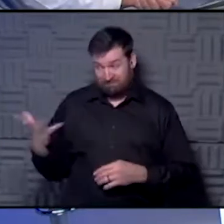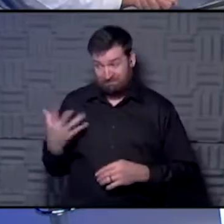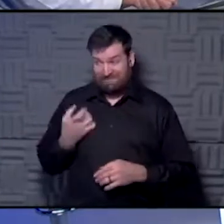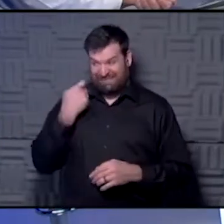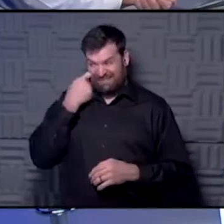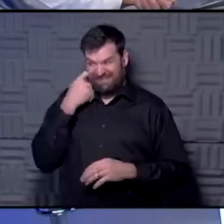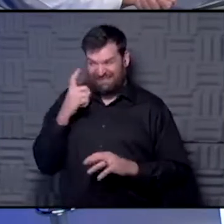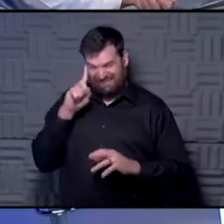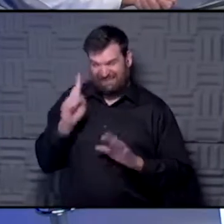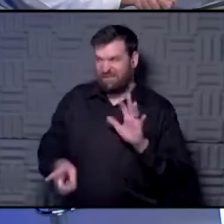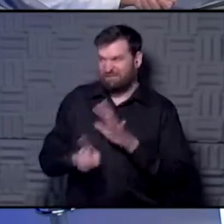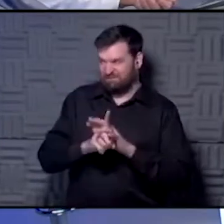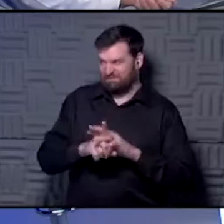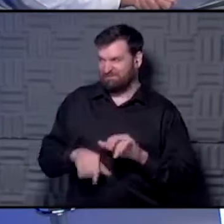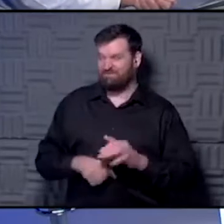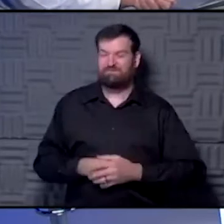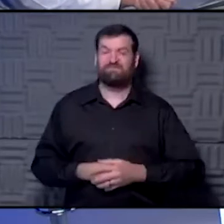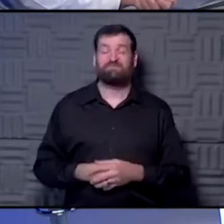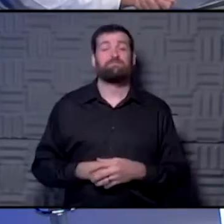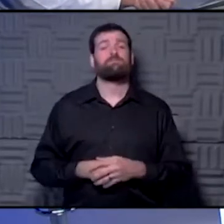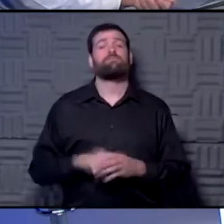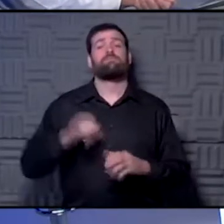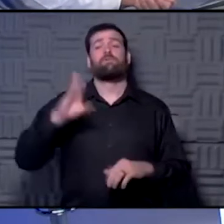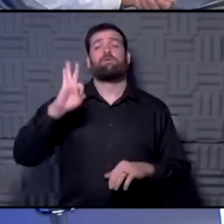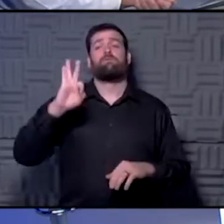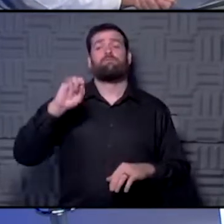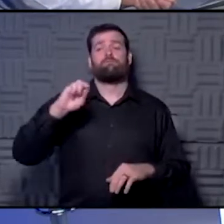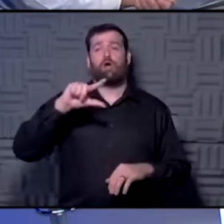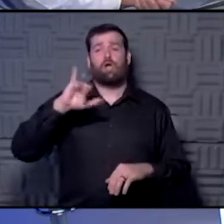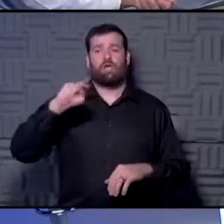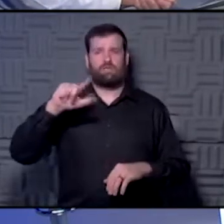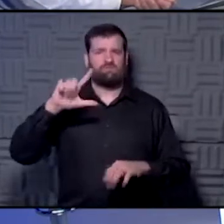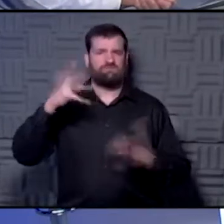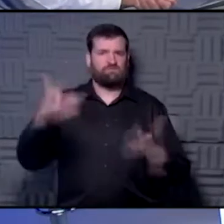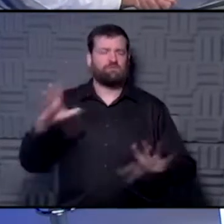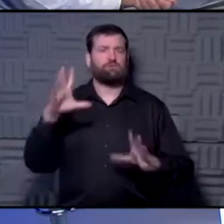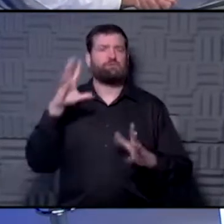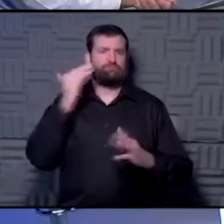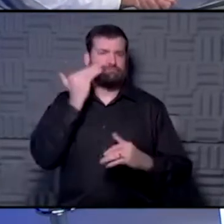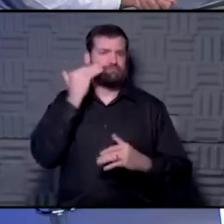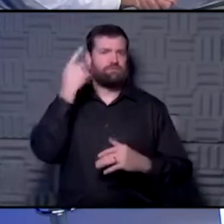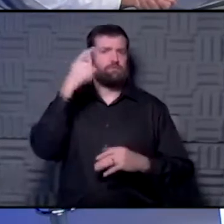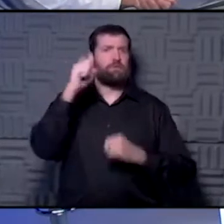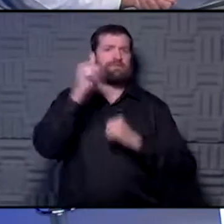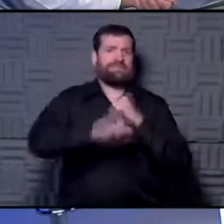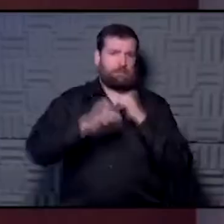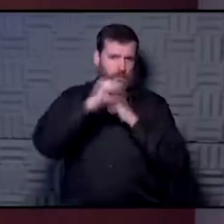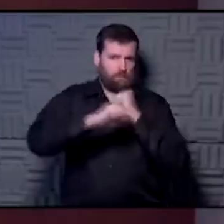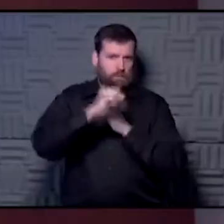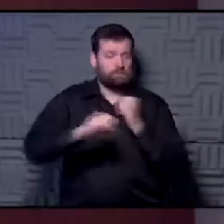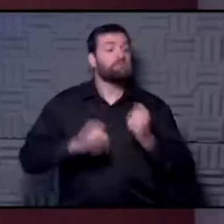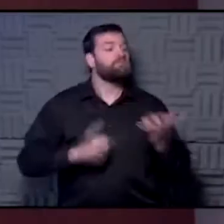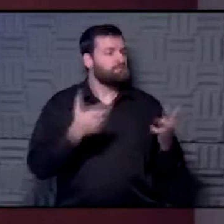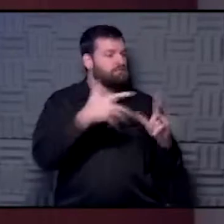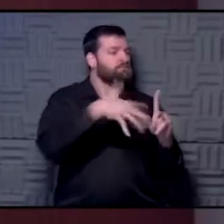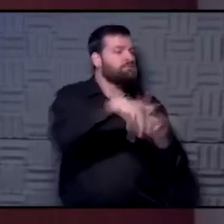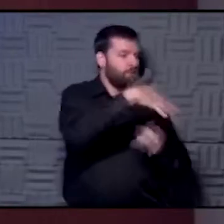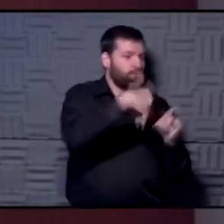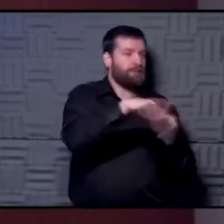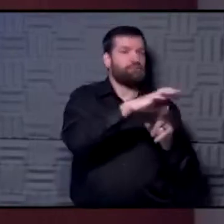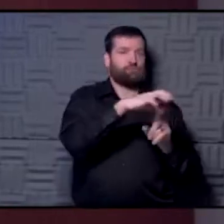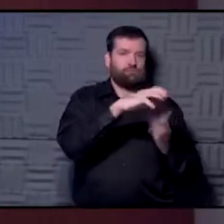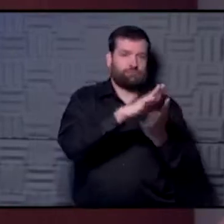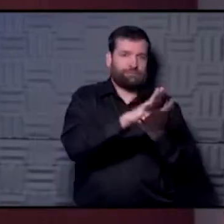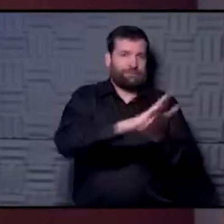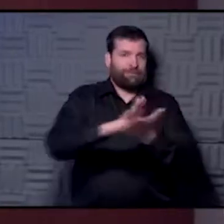of that. But, fogging I've known about for mosquitoes, but fogging for surfaces. So there are environmental disinfection processes